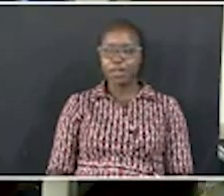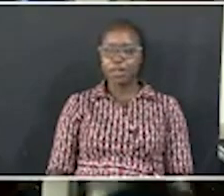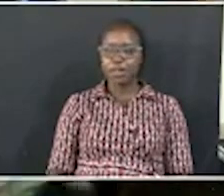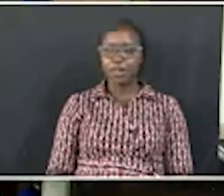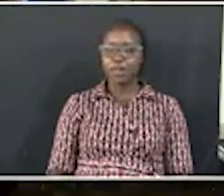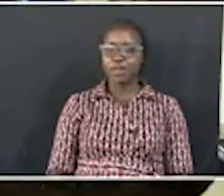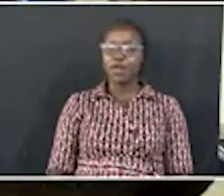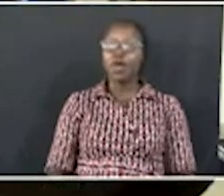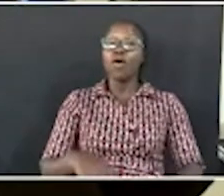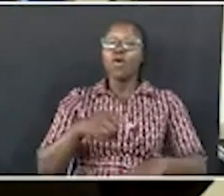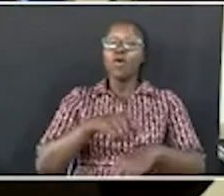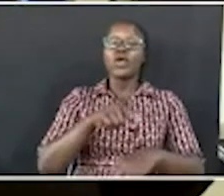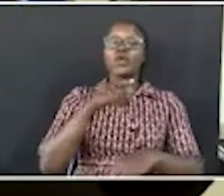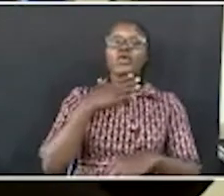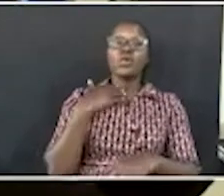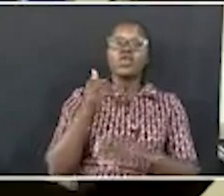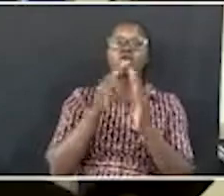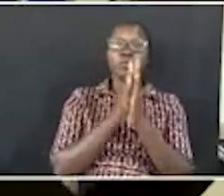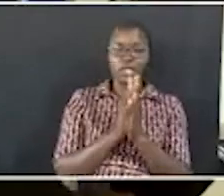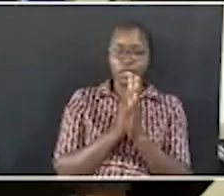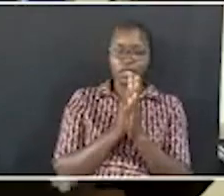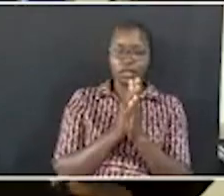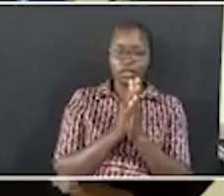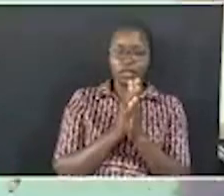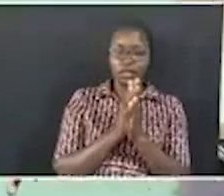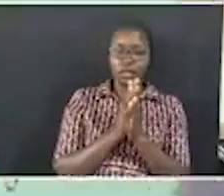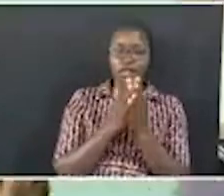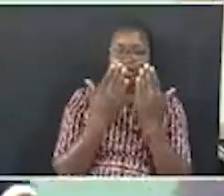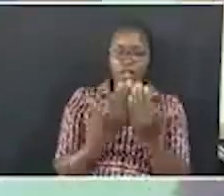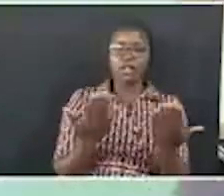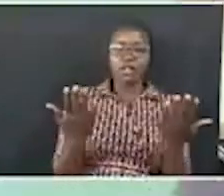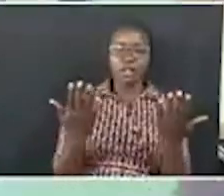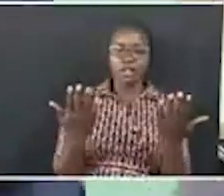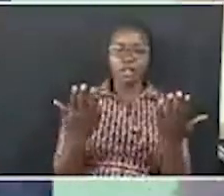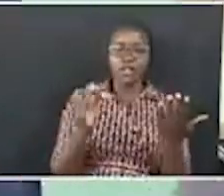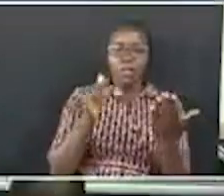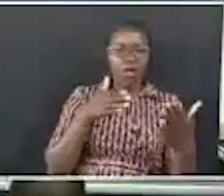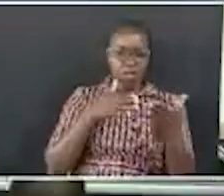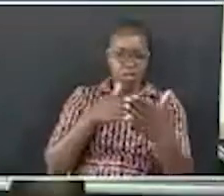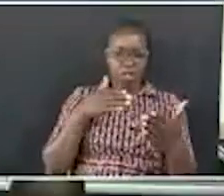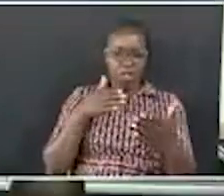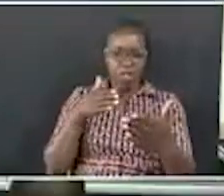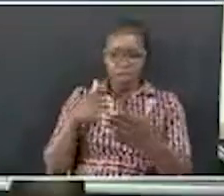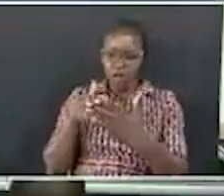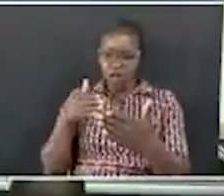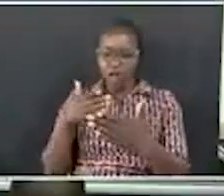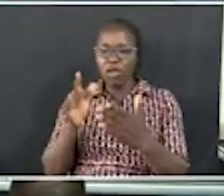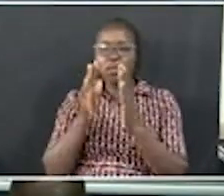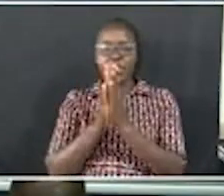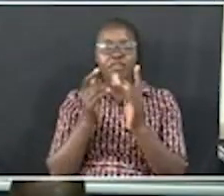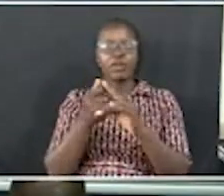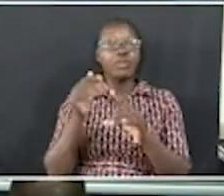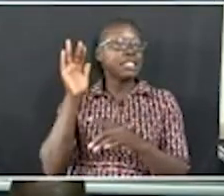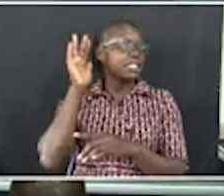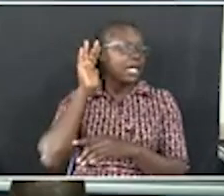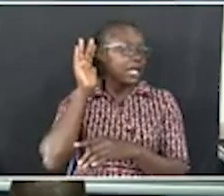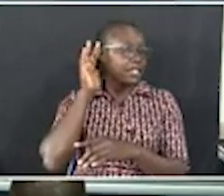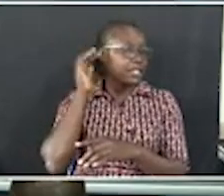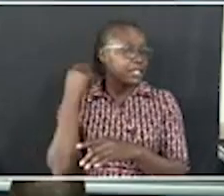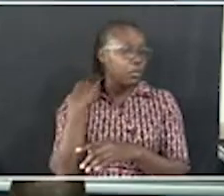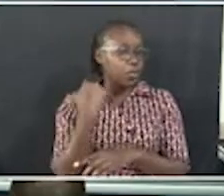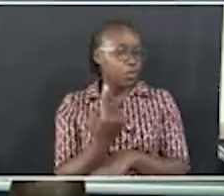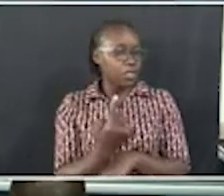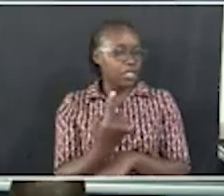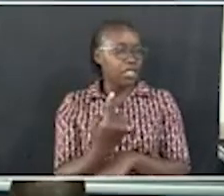That when you want to pray, there are things that can block your prayer from being heard. Number